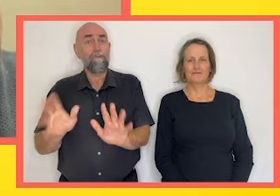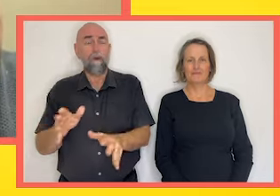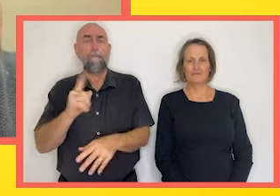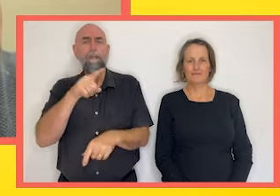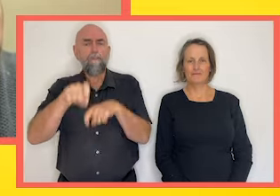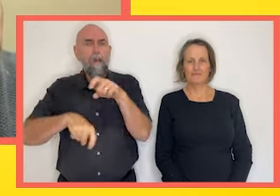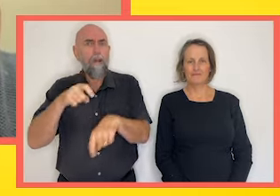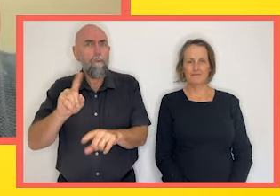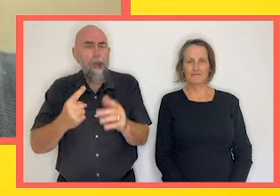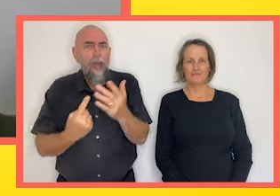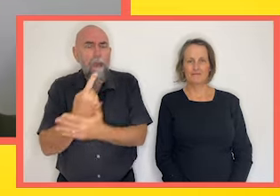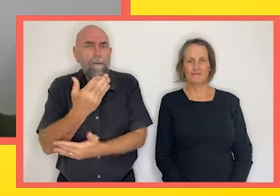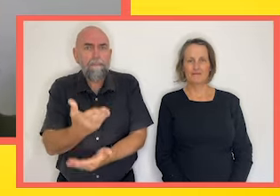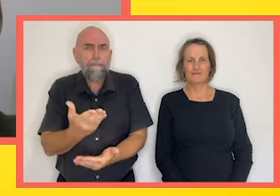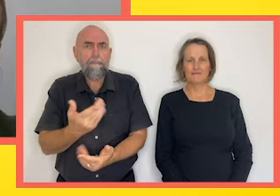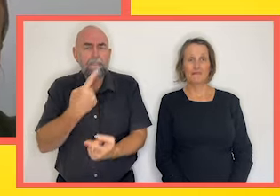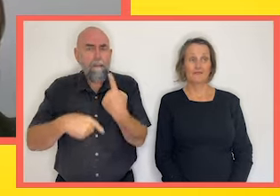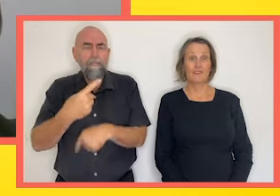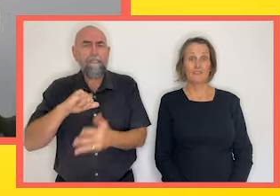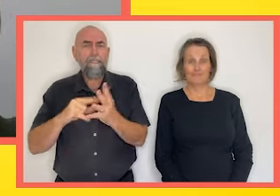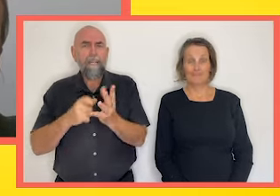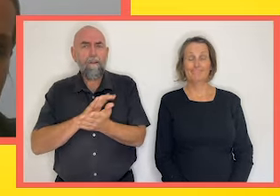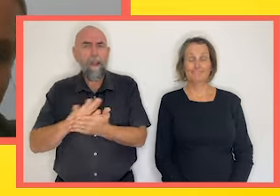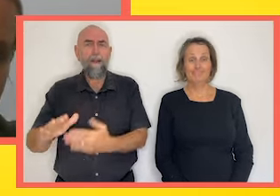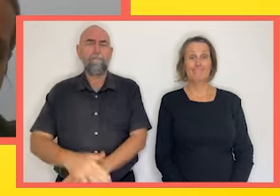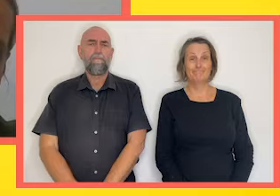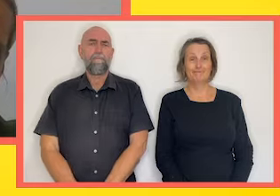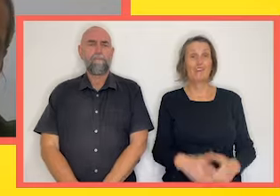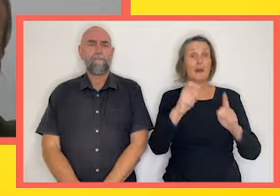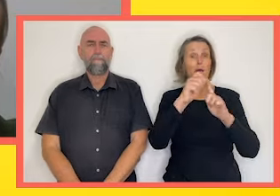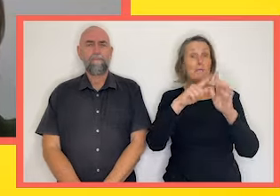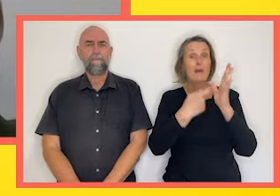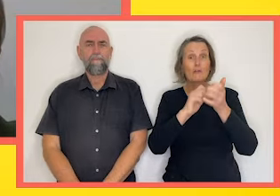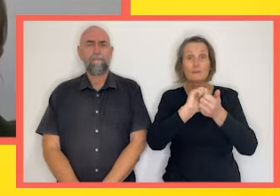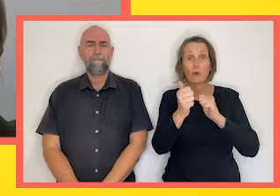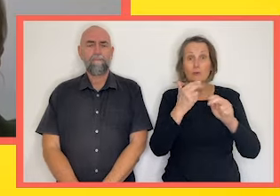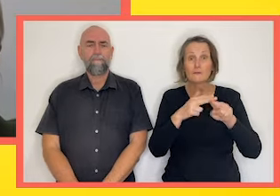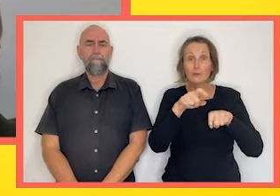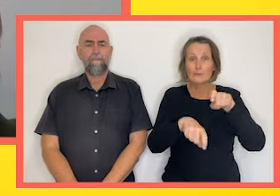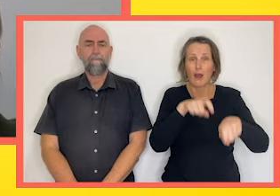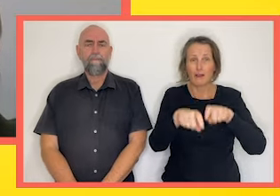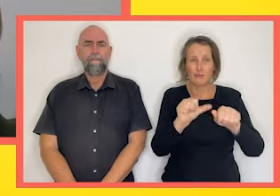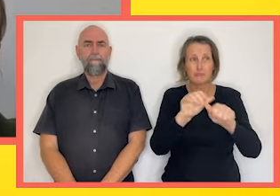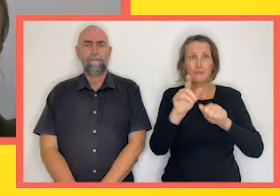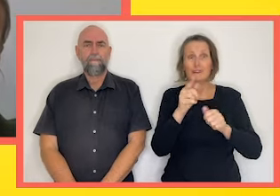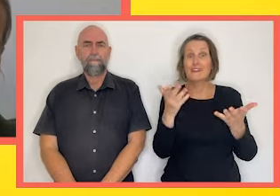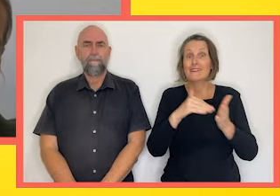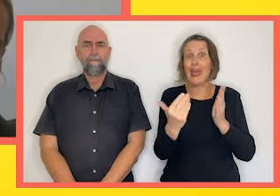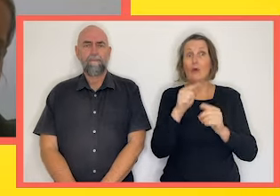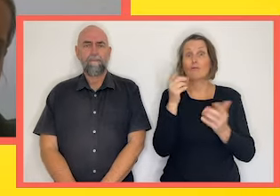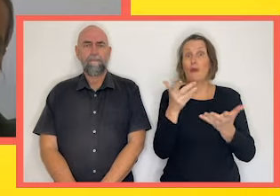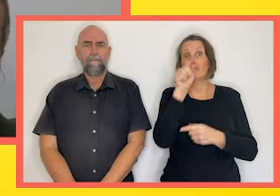in the cycling. We are nailing it. The Australian paracycling team is in Europe and has been racing in some really